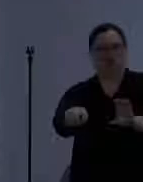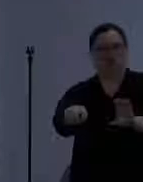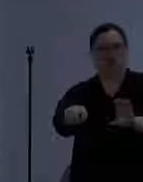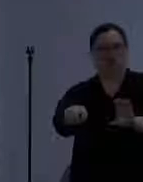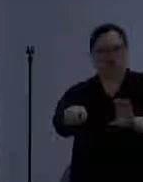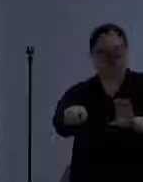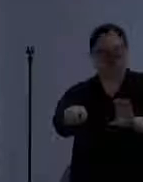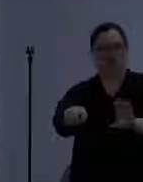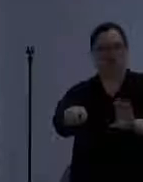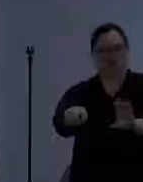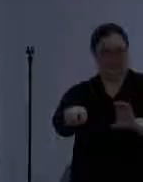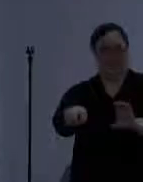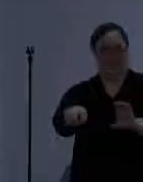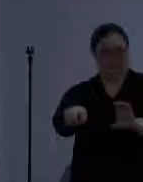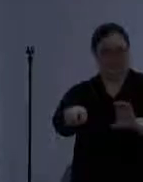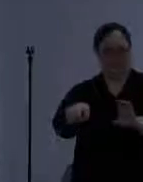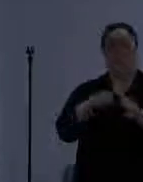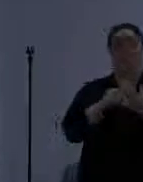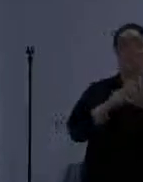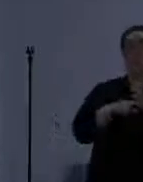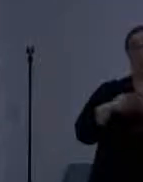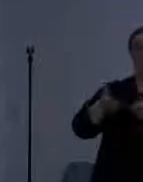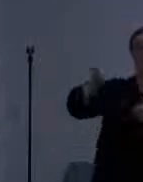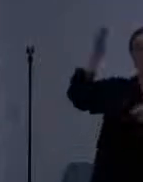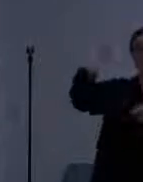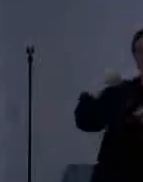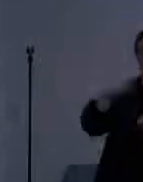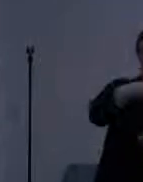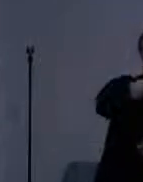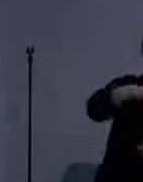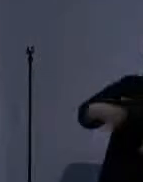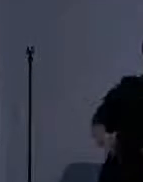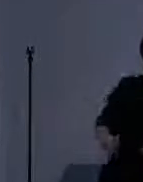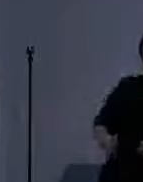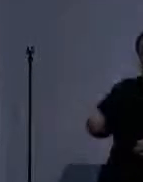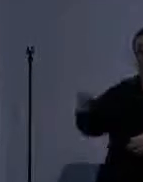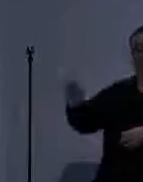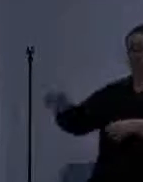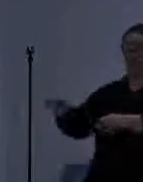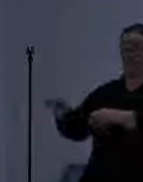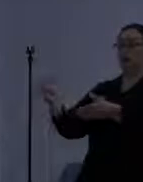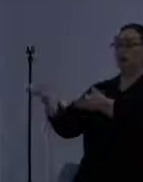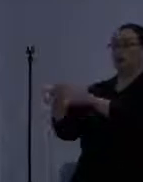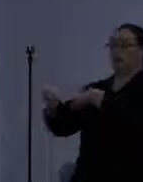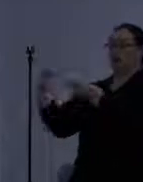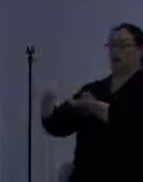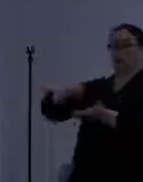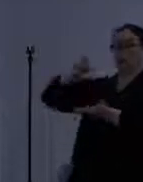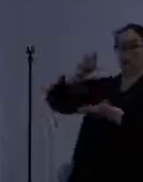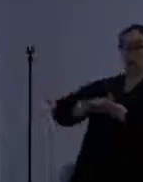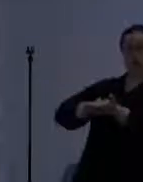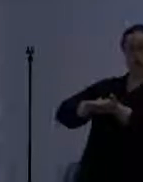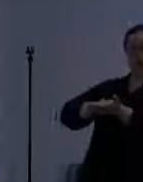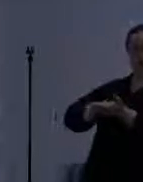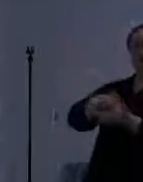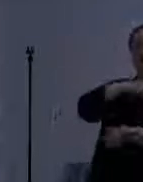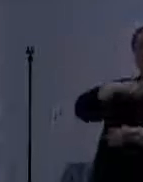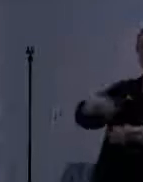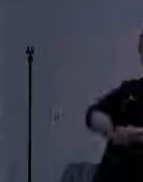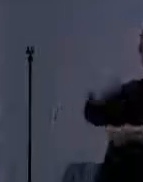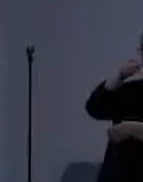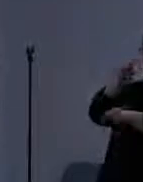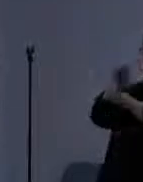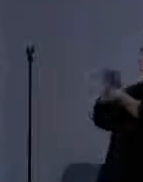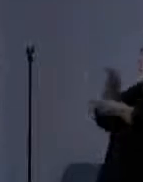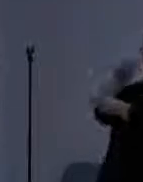that funding contract. Because that funding contract isn't in place anymore, that's now a different way of doing things, which is part